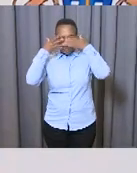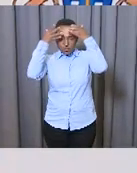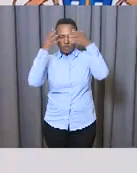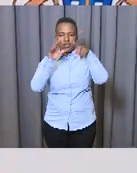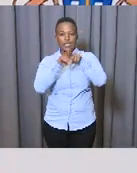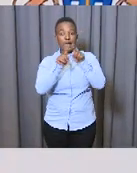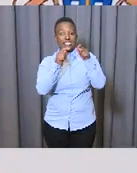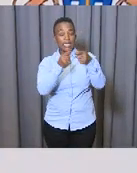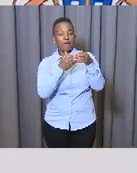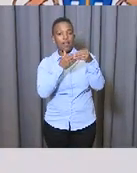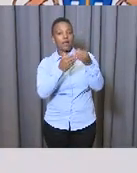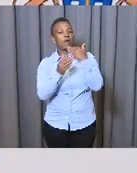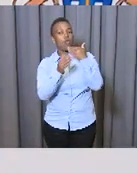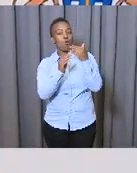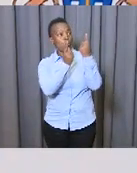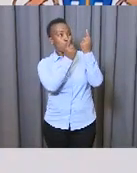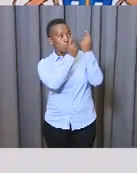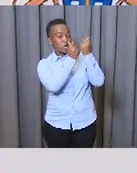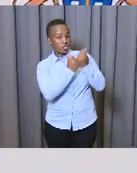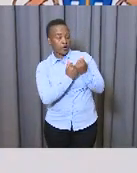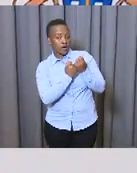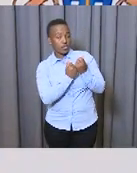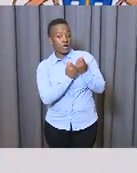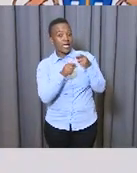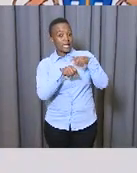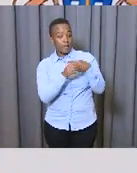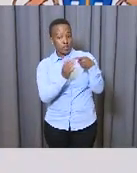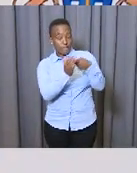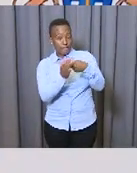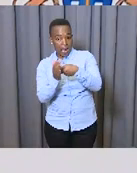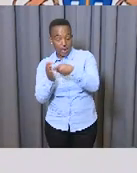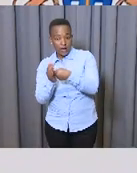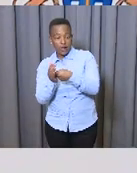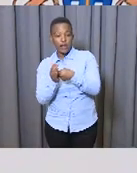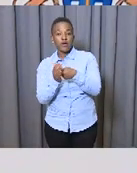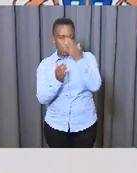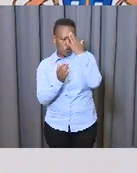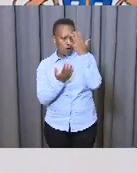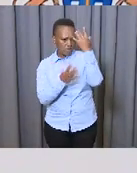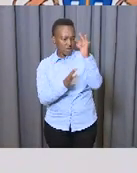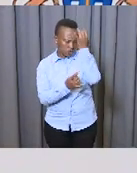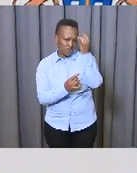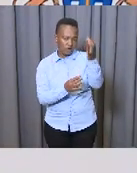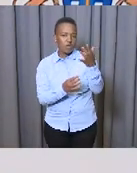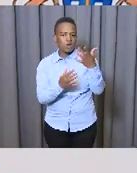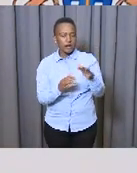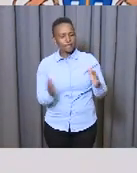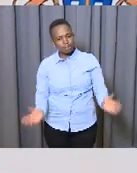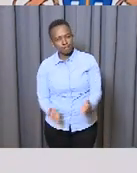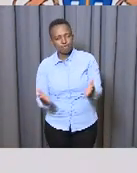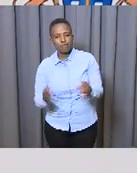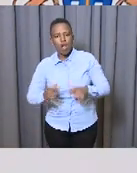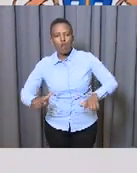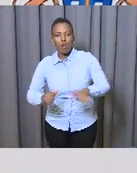Treasury Department, when they do procurement of PPE, they know that we also want to stimulate industrialization